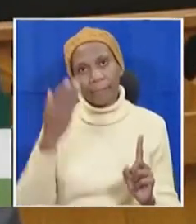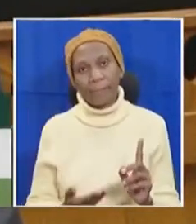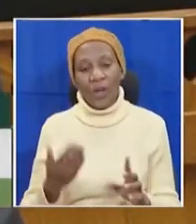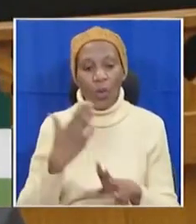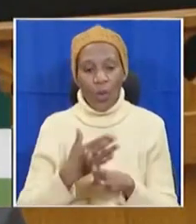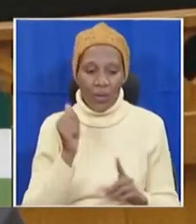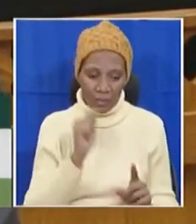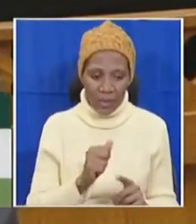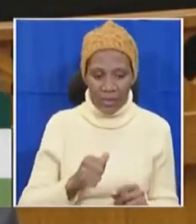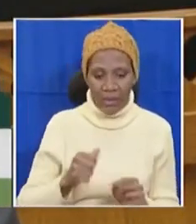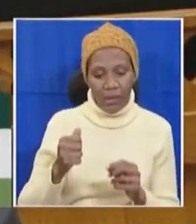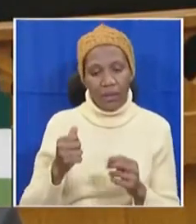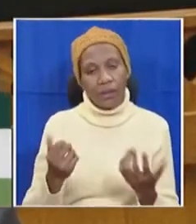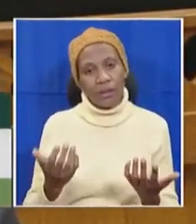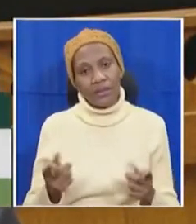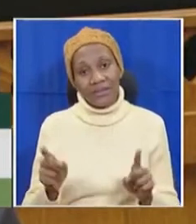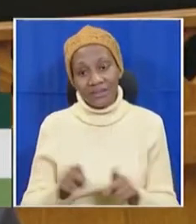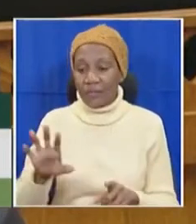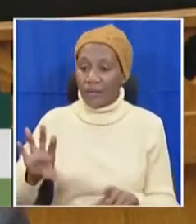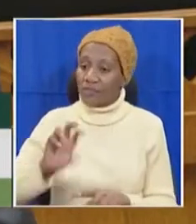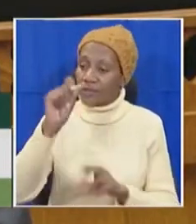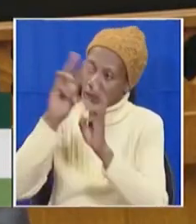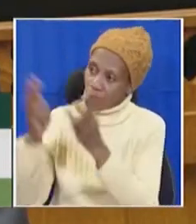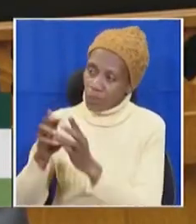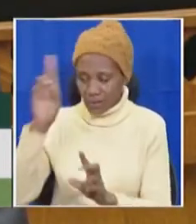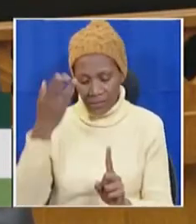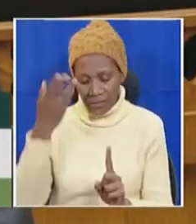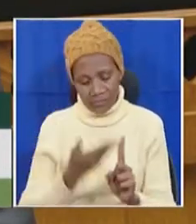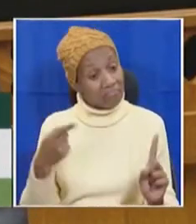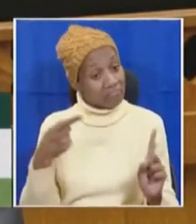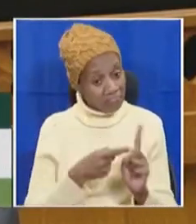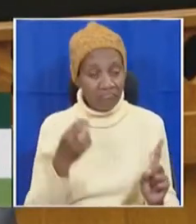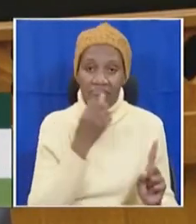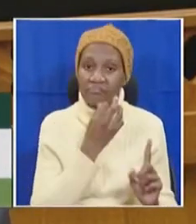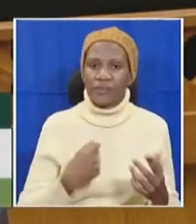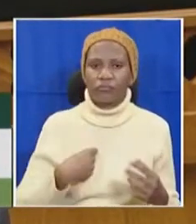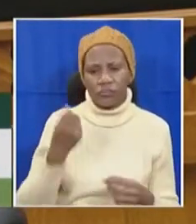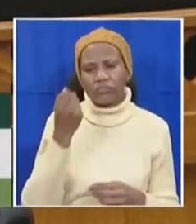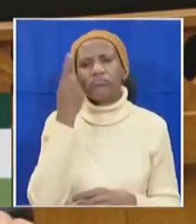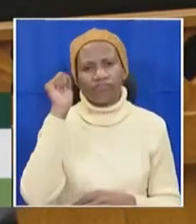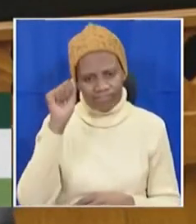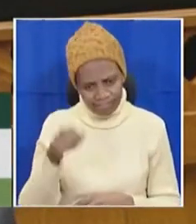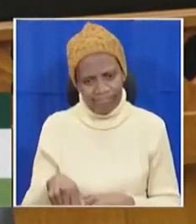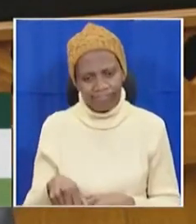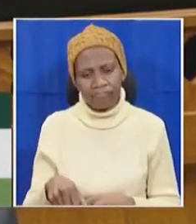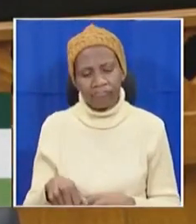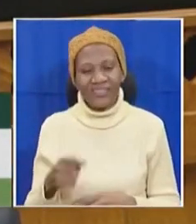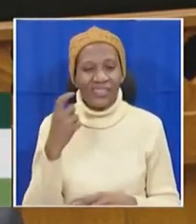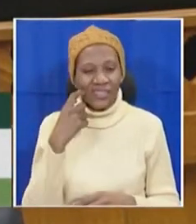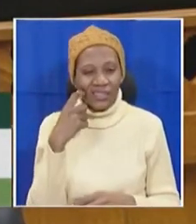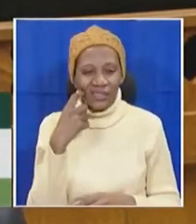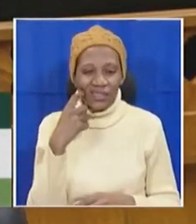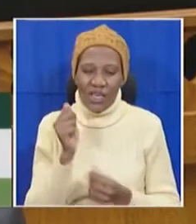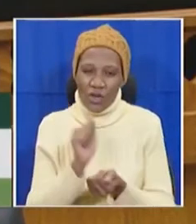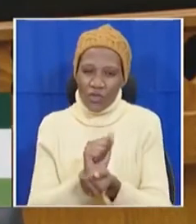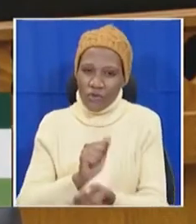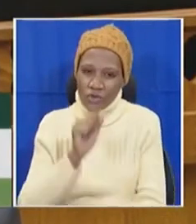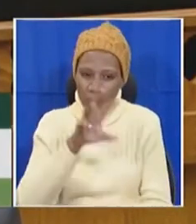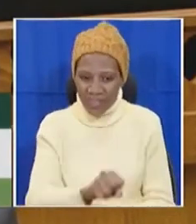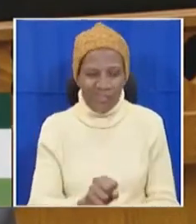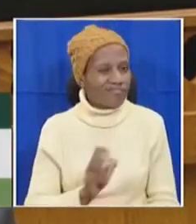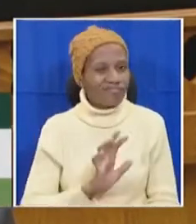only us, but also for Africa and the world. He said, "We understand it is still that there is no easy road to freedom. We know